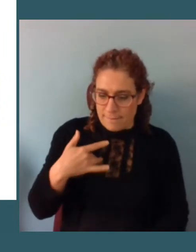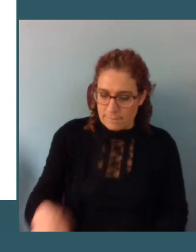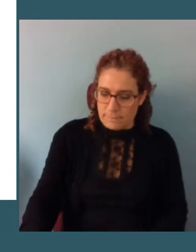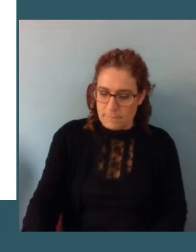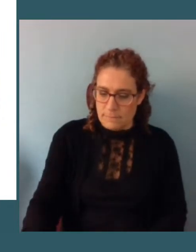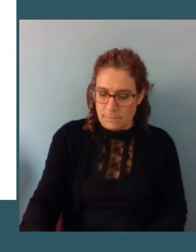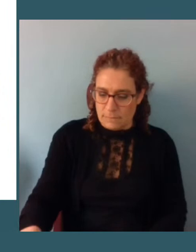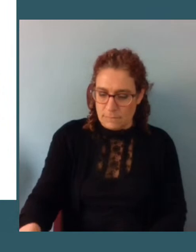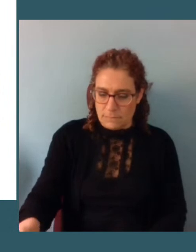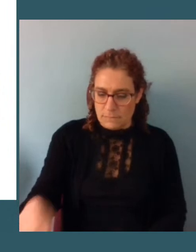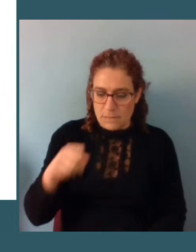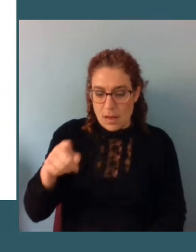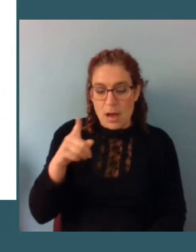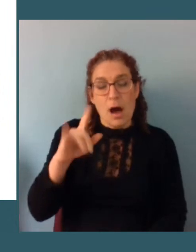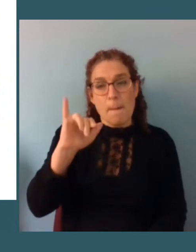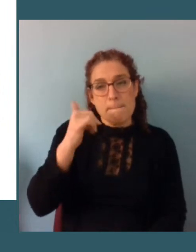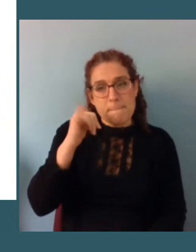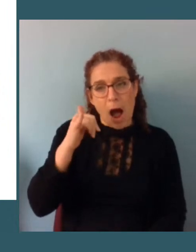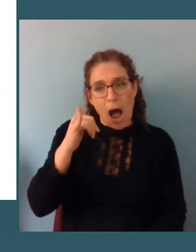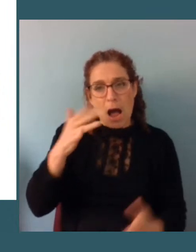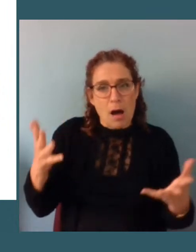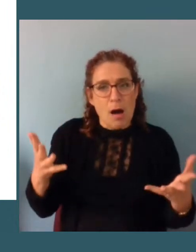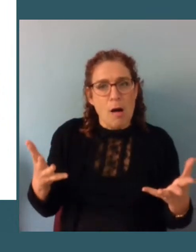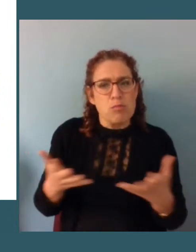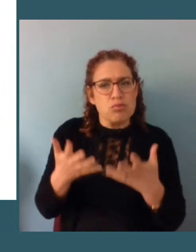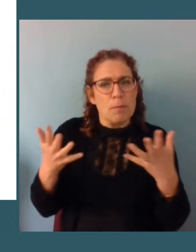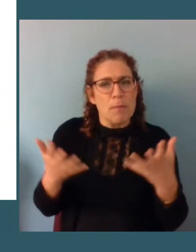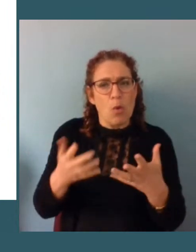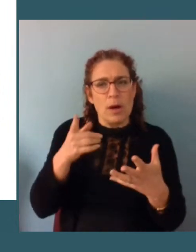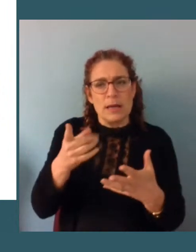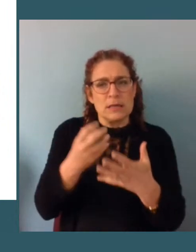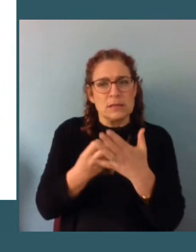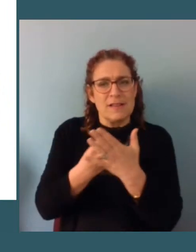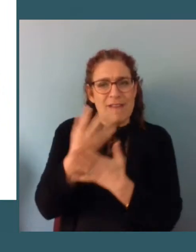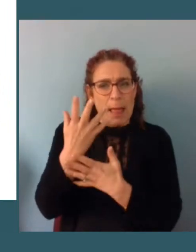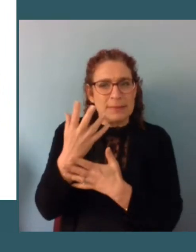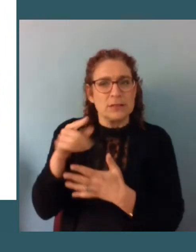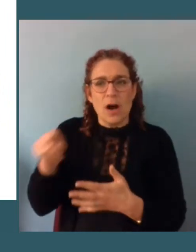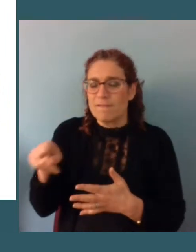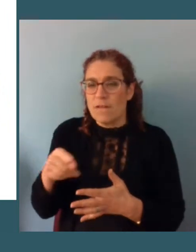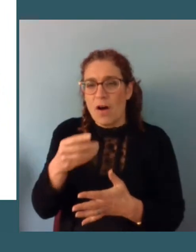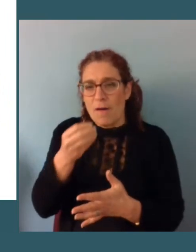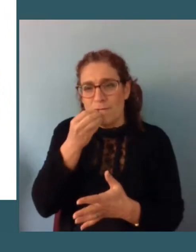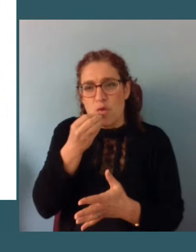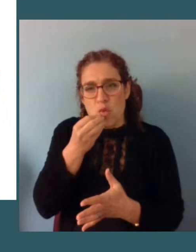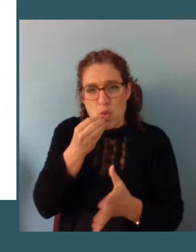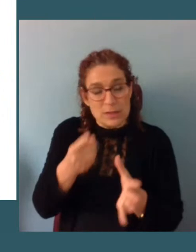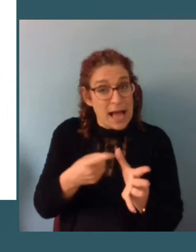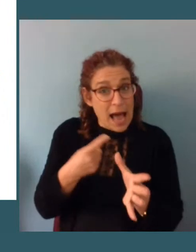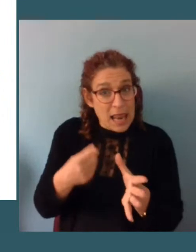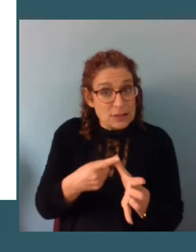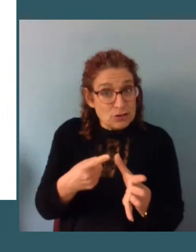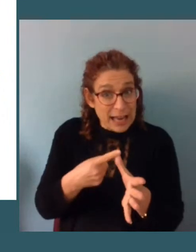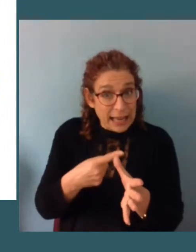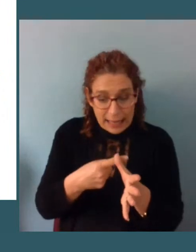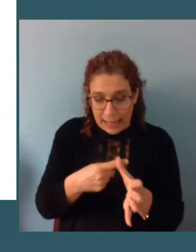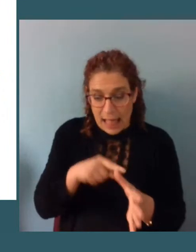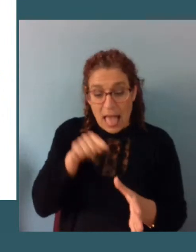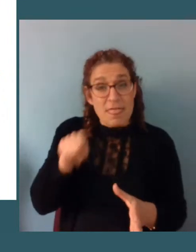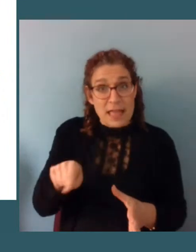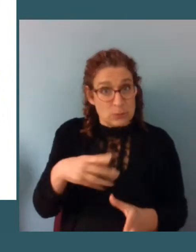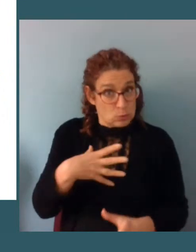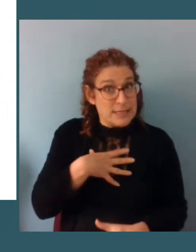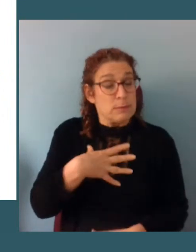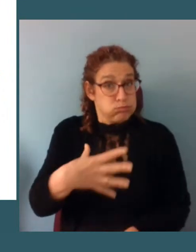might promote the development of food allergy. And this came as a surprise, and this is